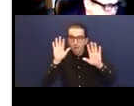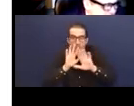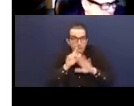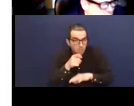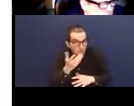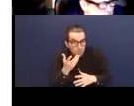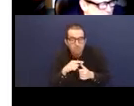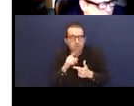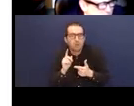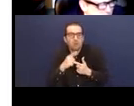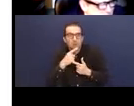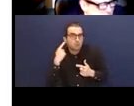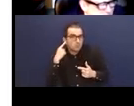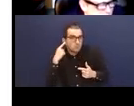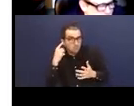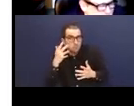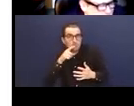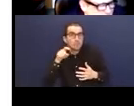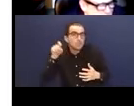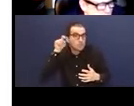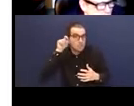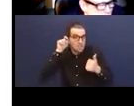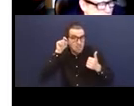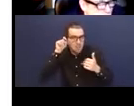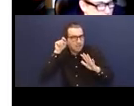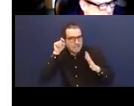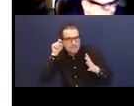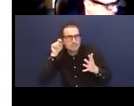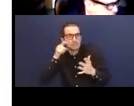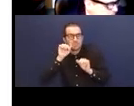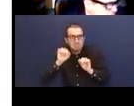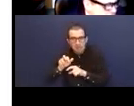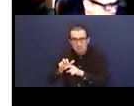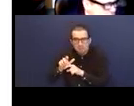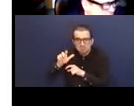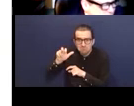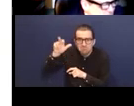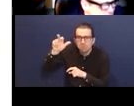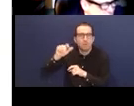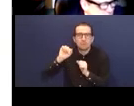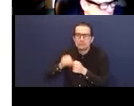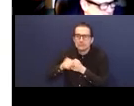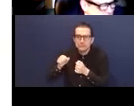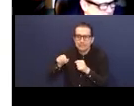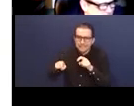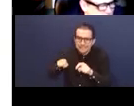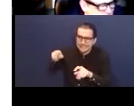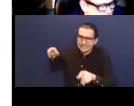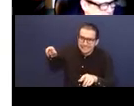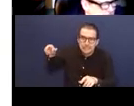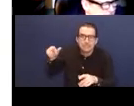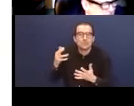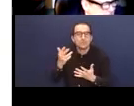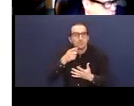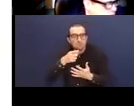you have difficulty with self-care, such as washing all over or dressing? Do you have difficulty communicating, for